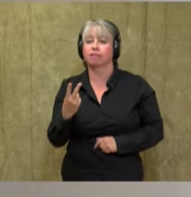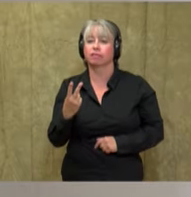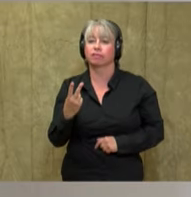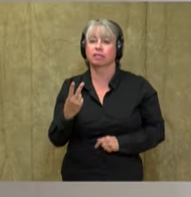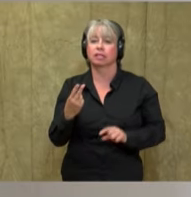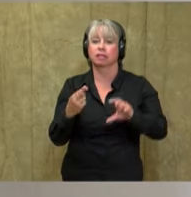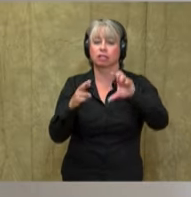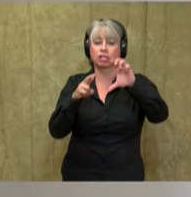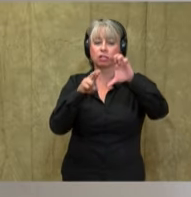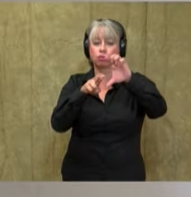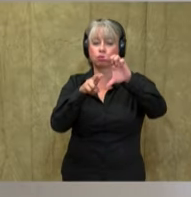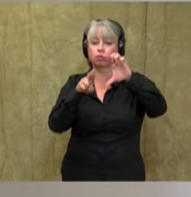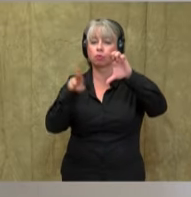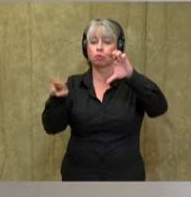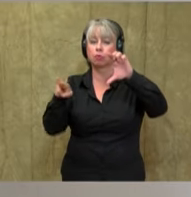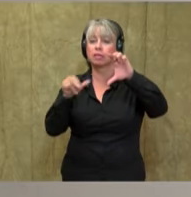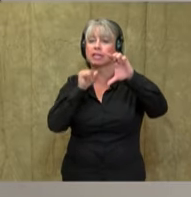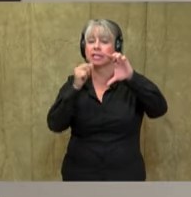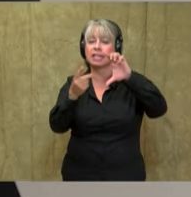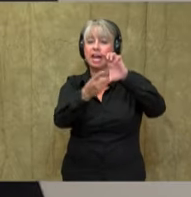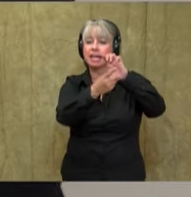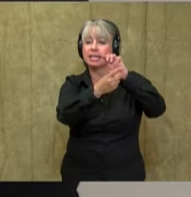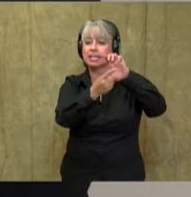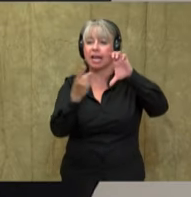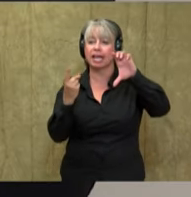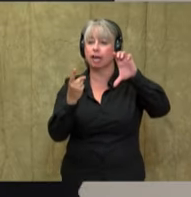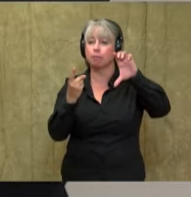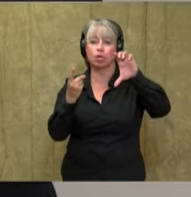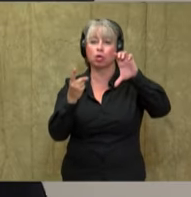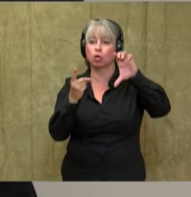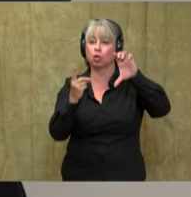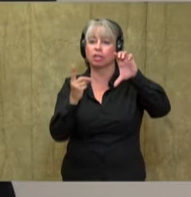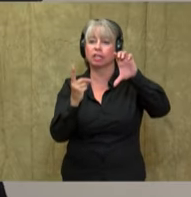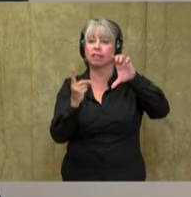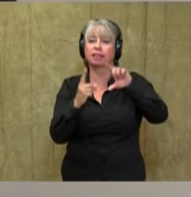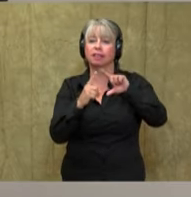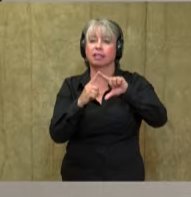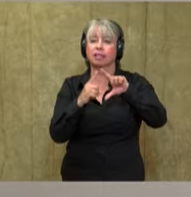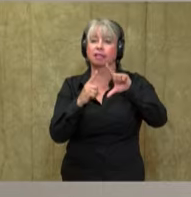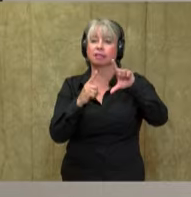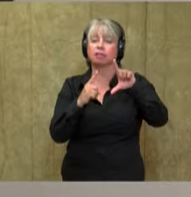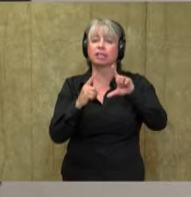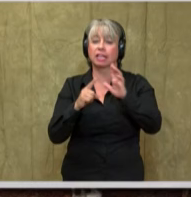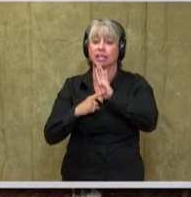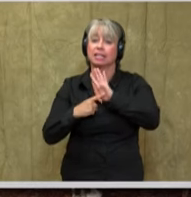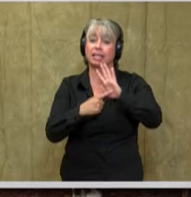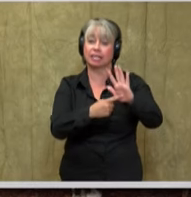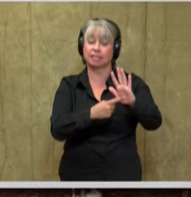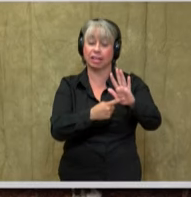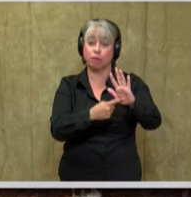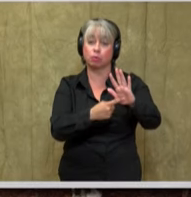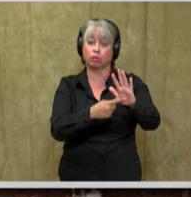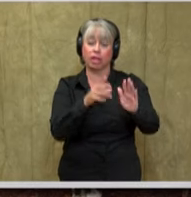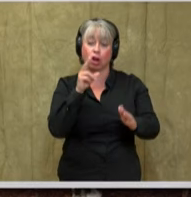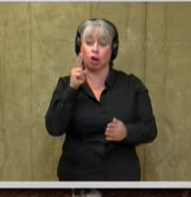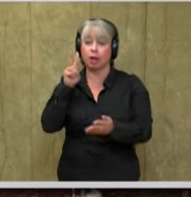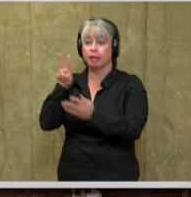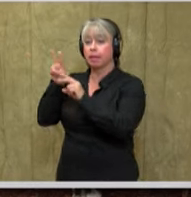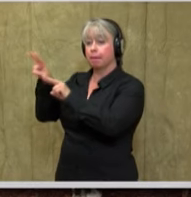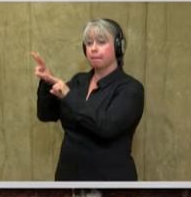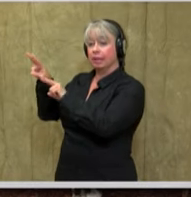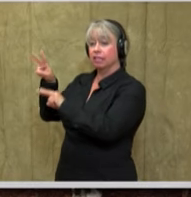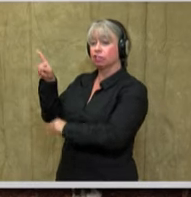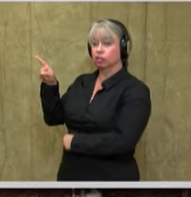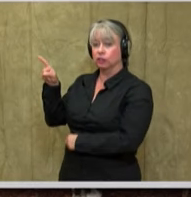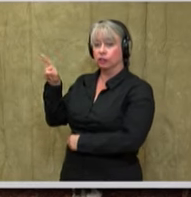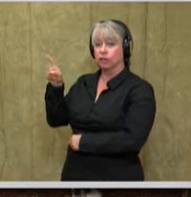base out to the edge is our radius, and there's an example of that there on that picture. And then of course our height is